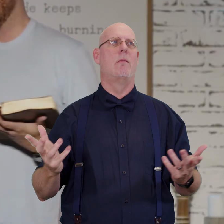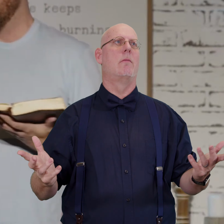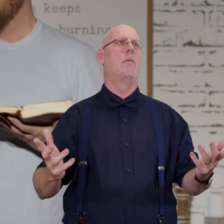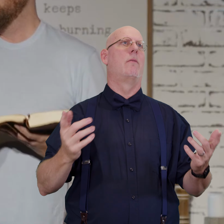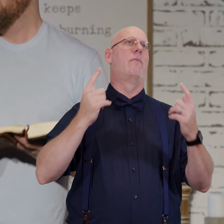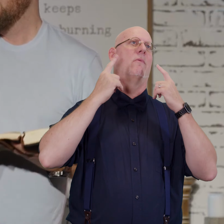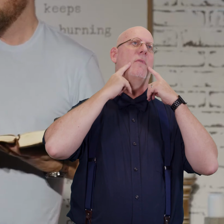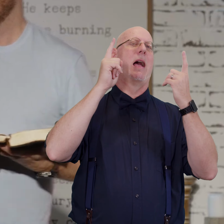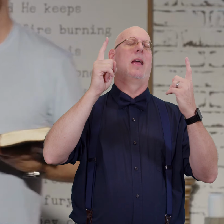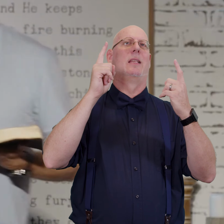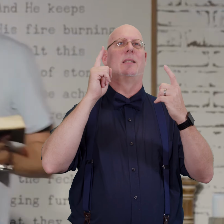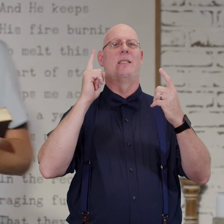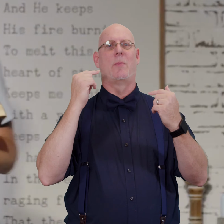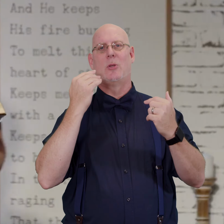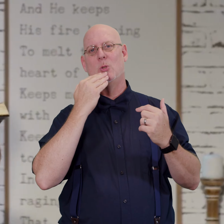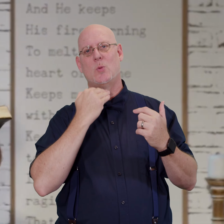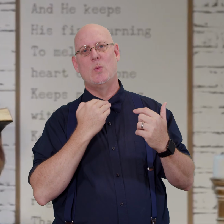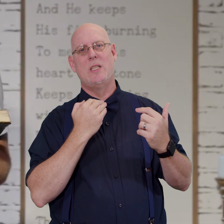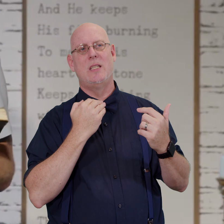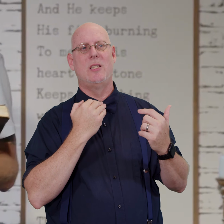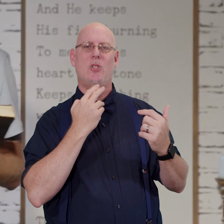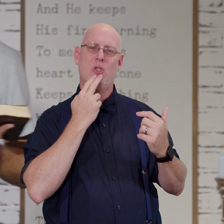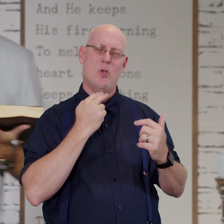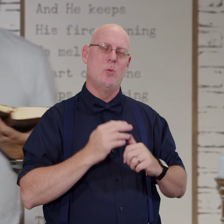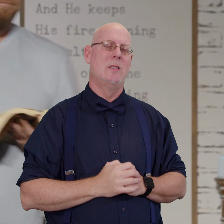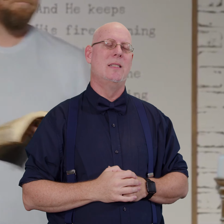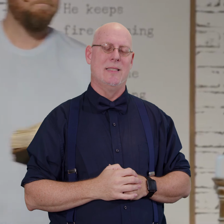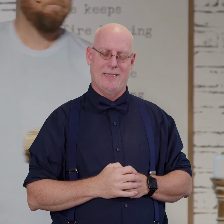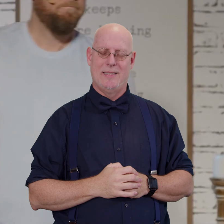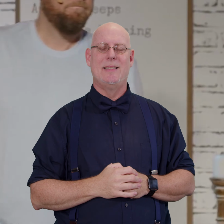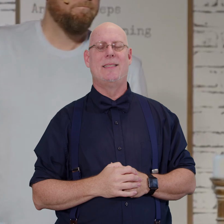Finally, something sweet and cute.